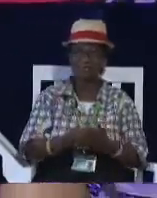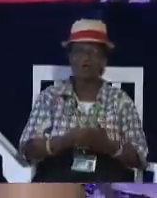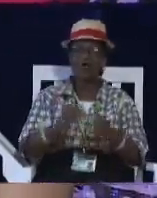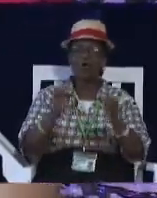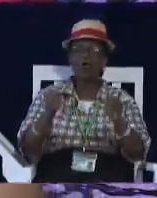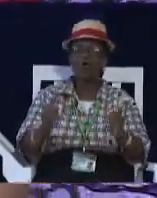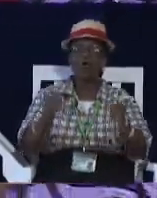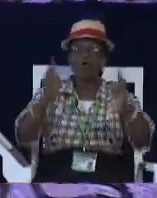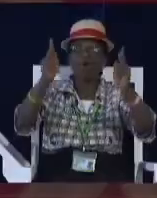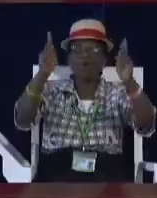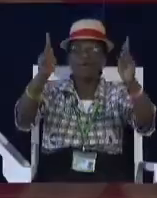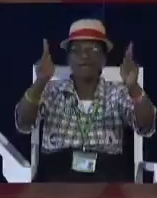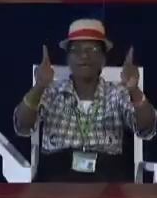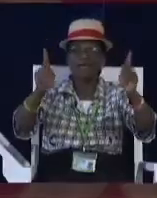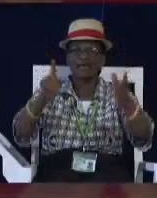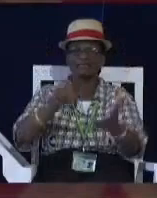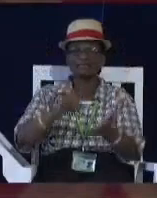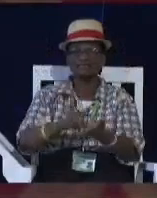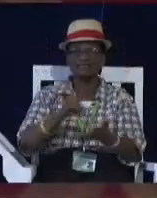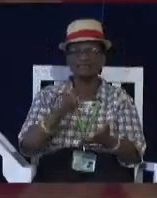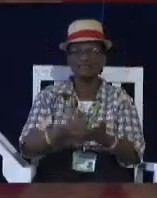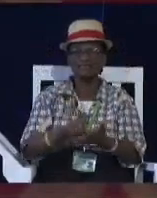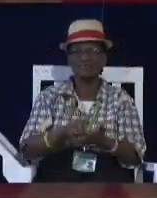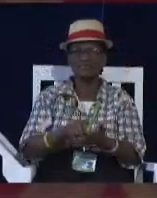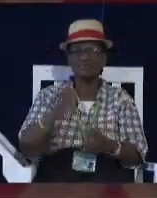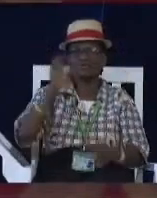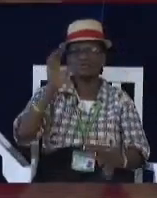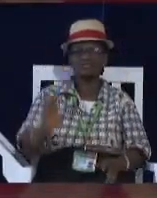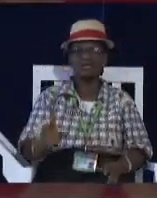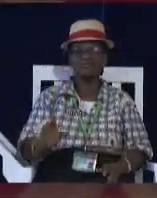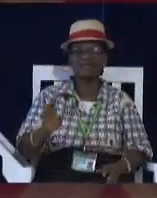right. Luke chapter 6,